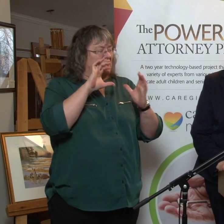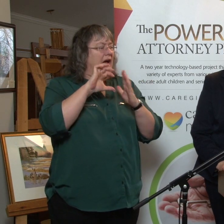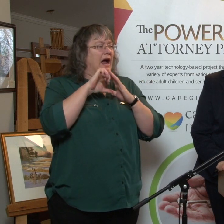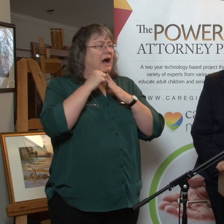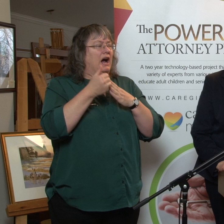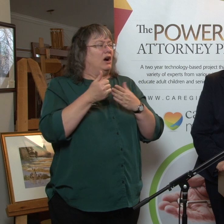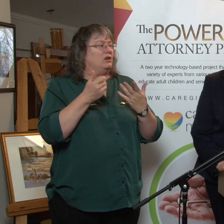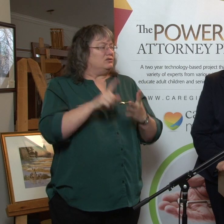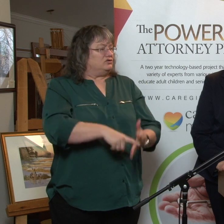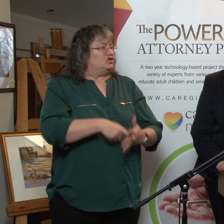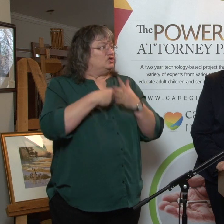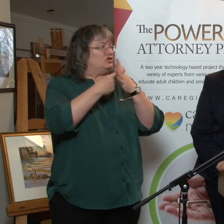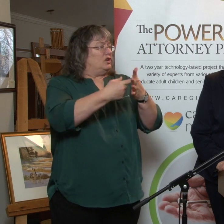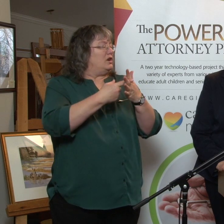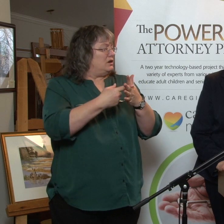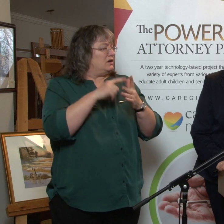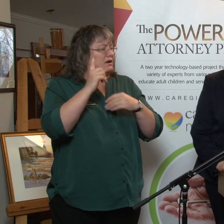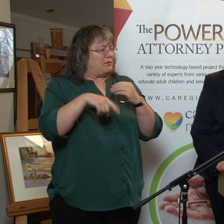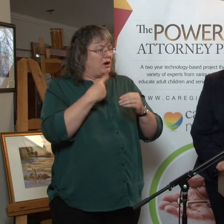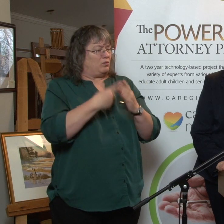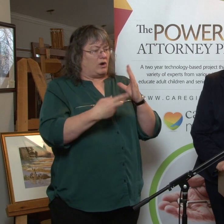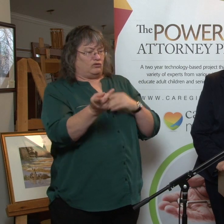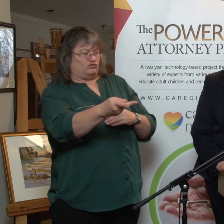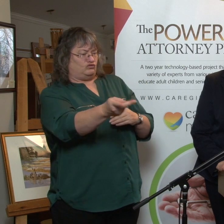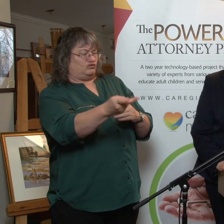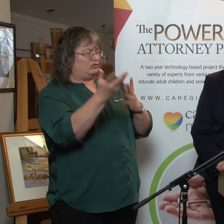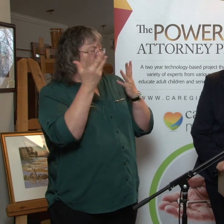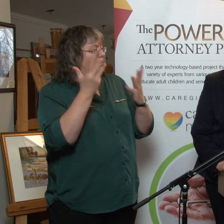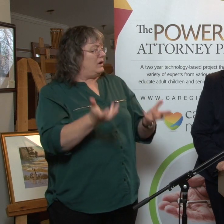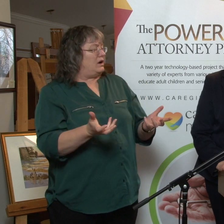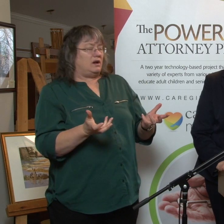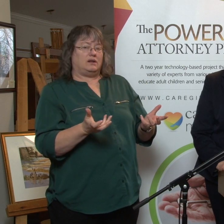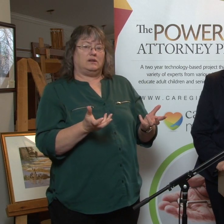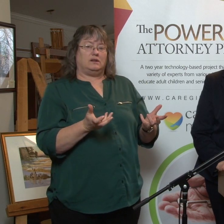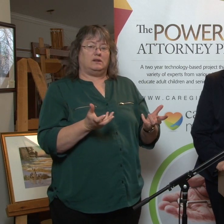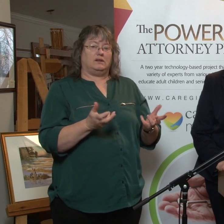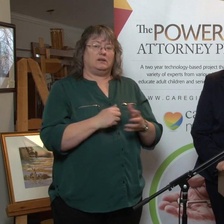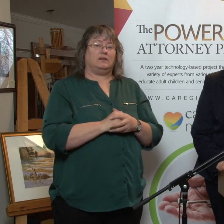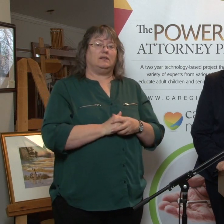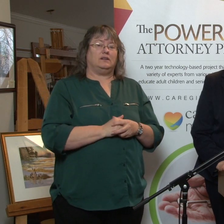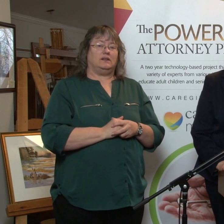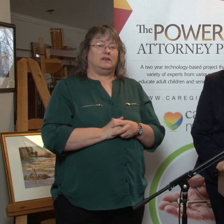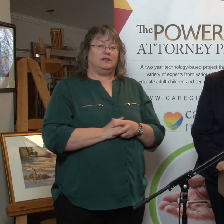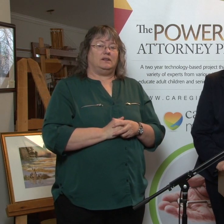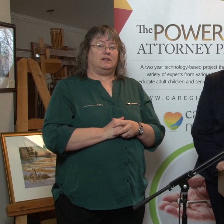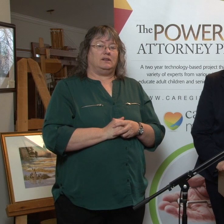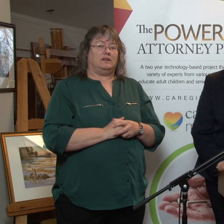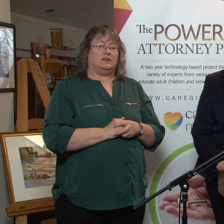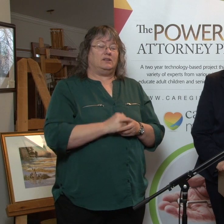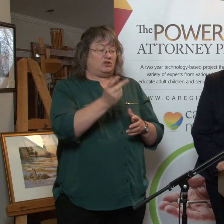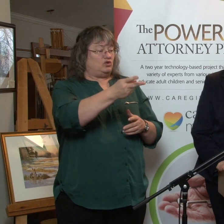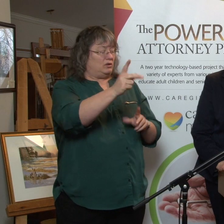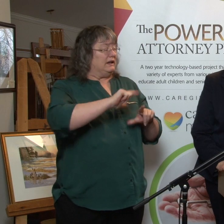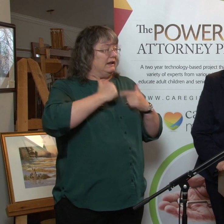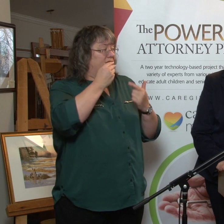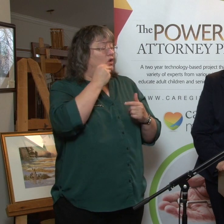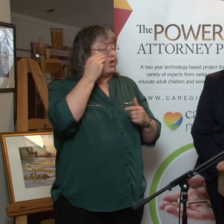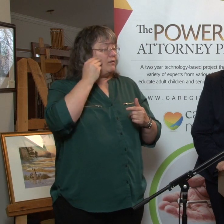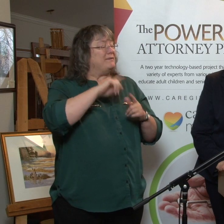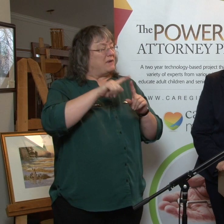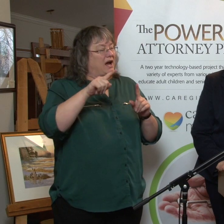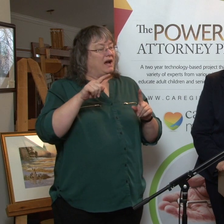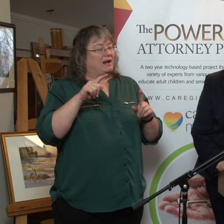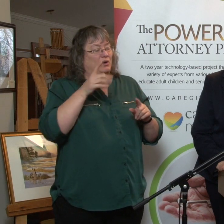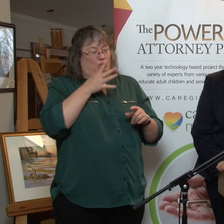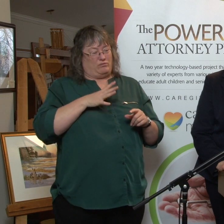and dad about what they would like for their care options, and they're at home and she sees them getting older and